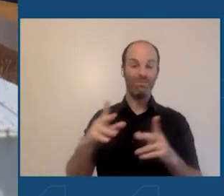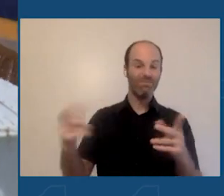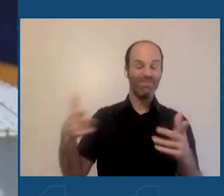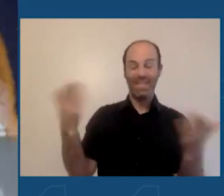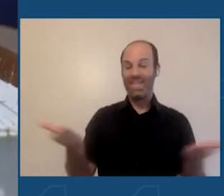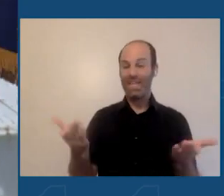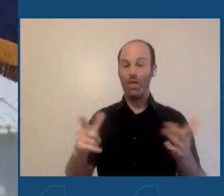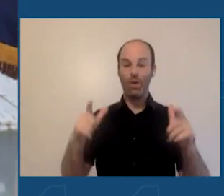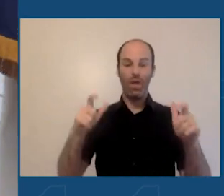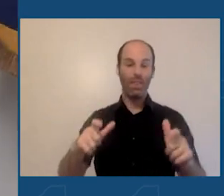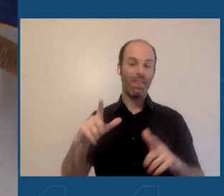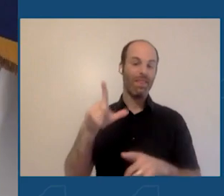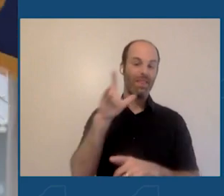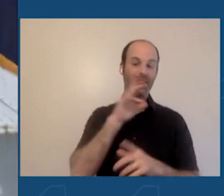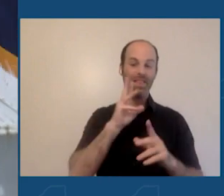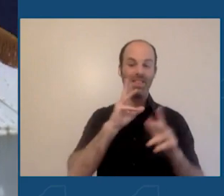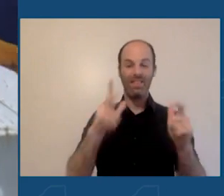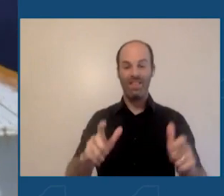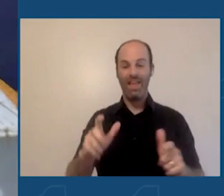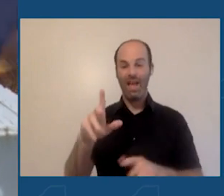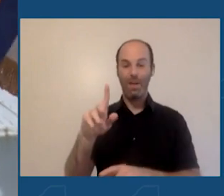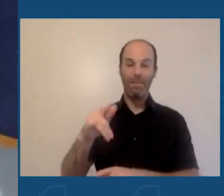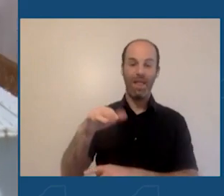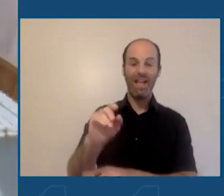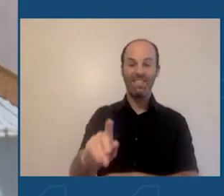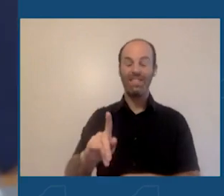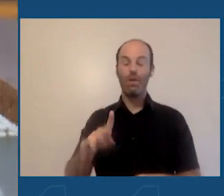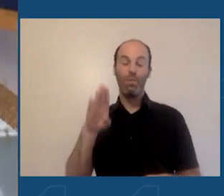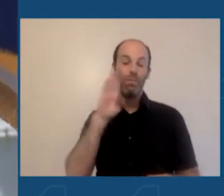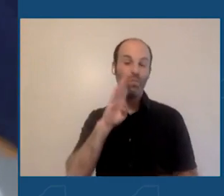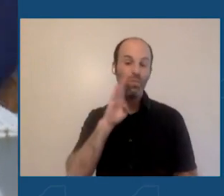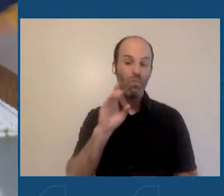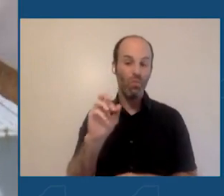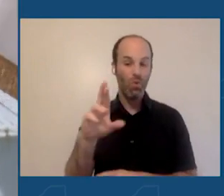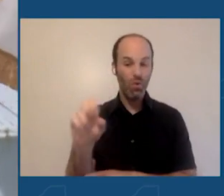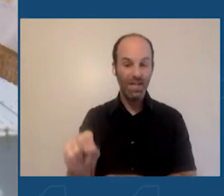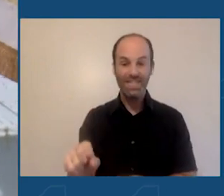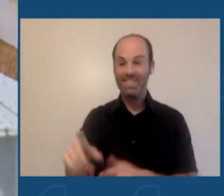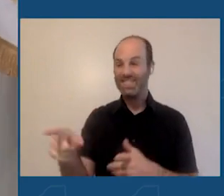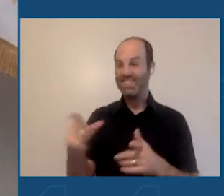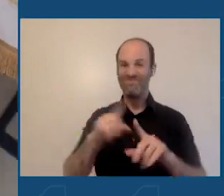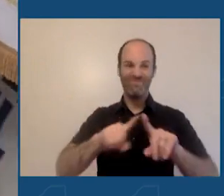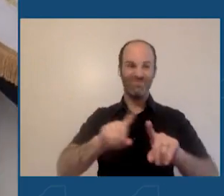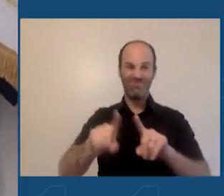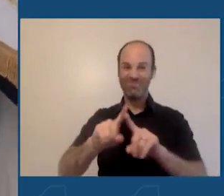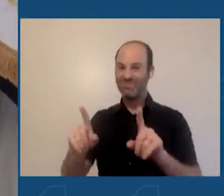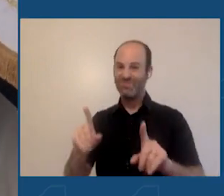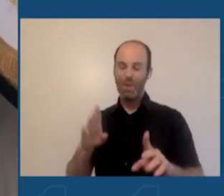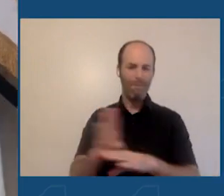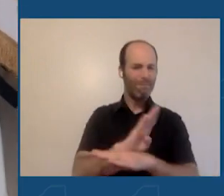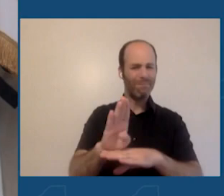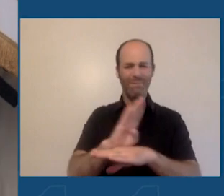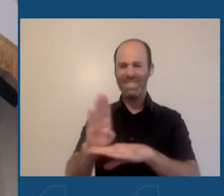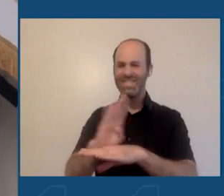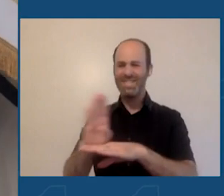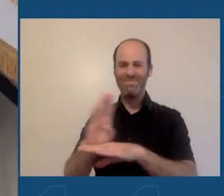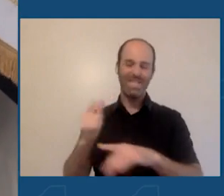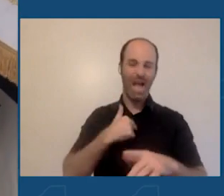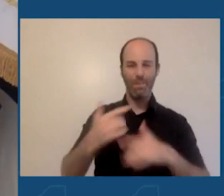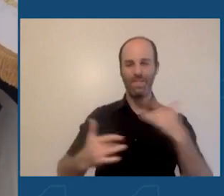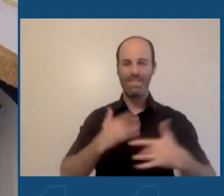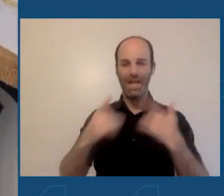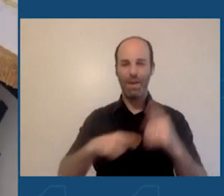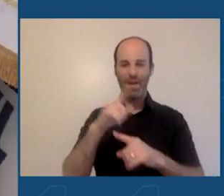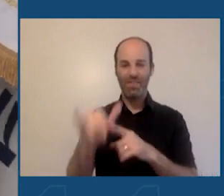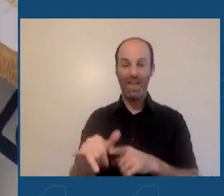and restaurants and breweries. Everybody's going to be so busy, so busy. So I'm excited about that. And also, we'll have a chance to see the